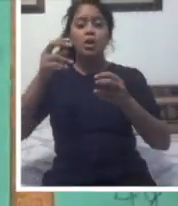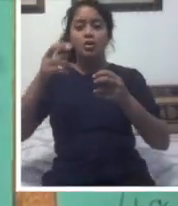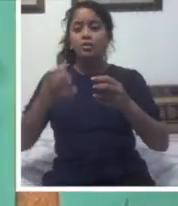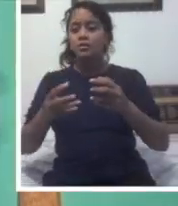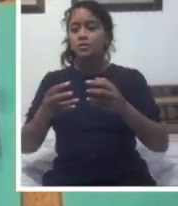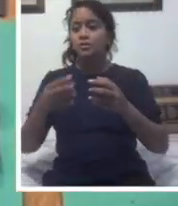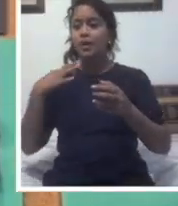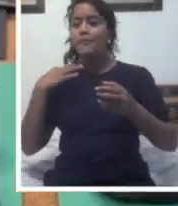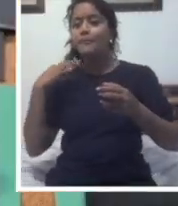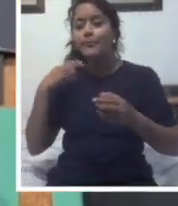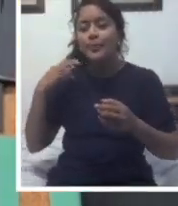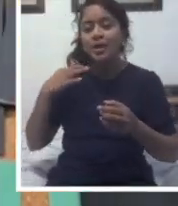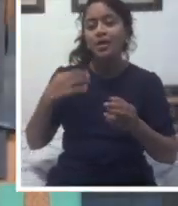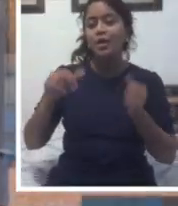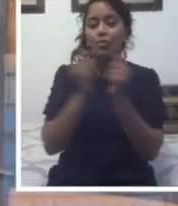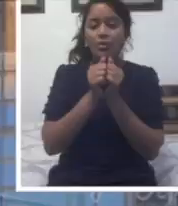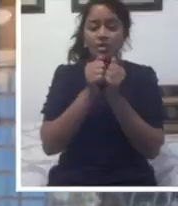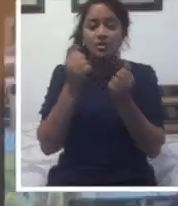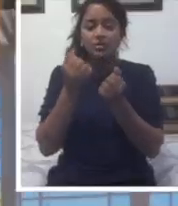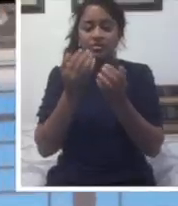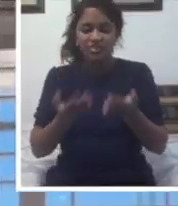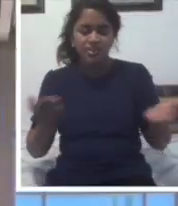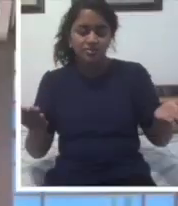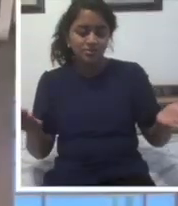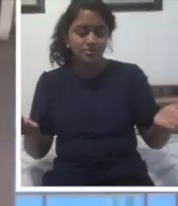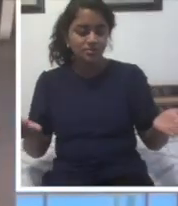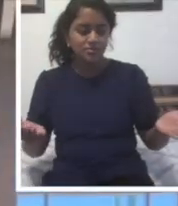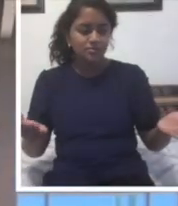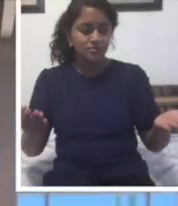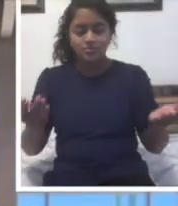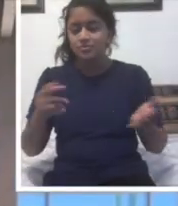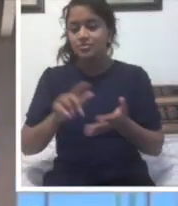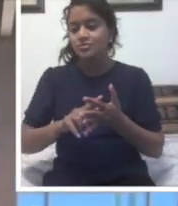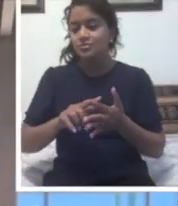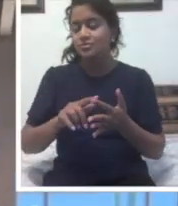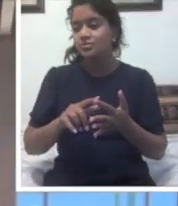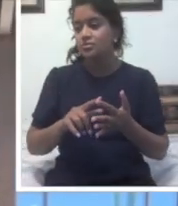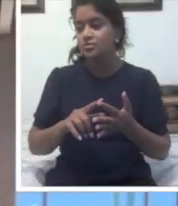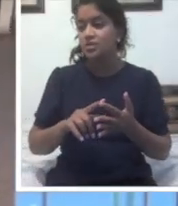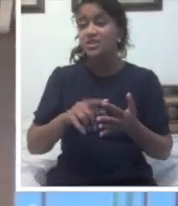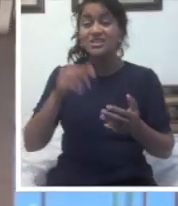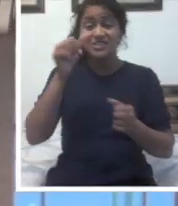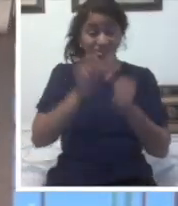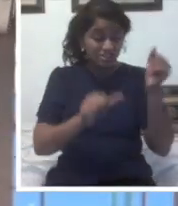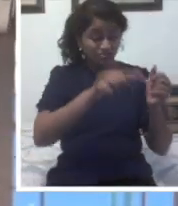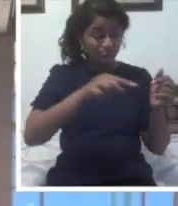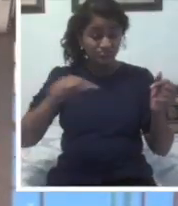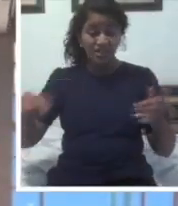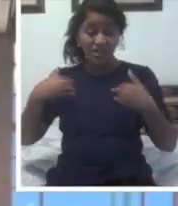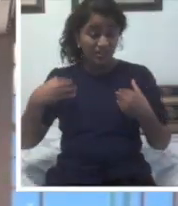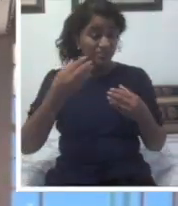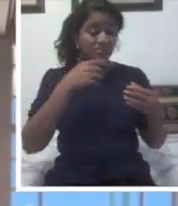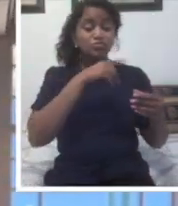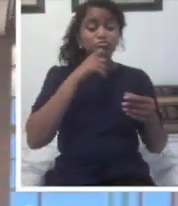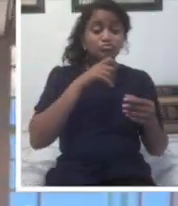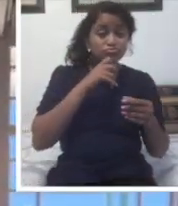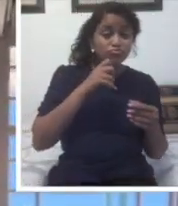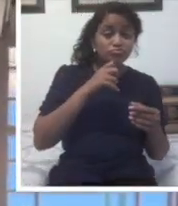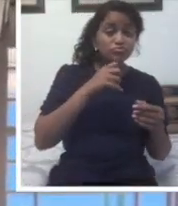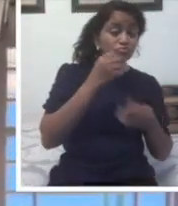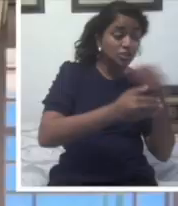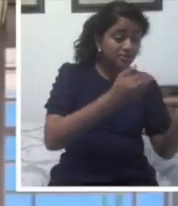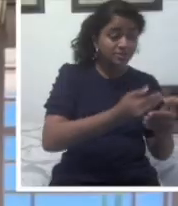and the refrigeration process. I'd say for all of these, I use seaweed,